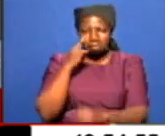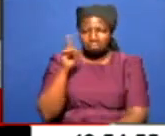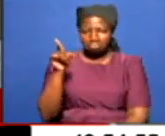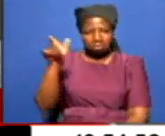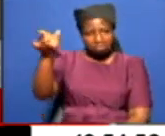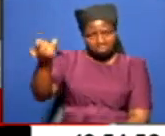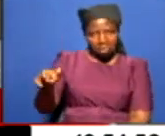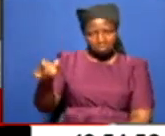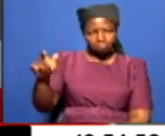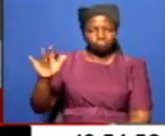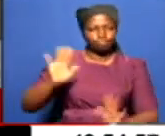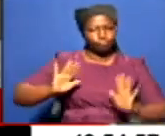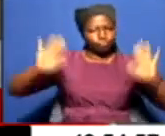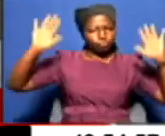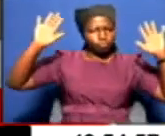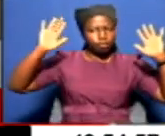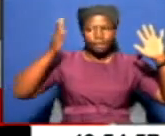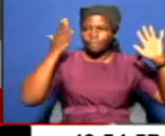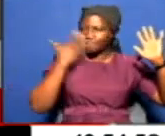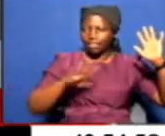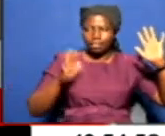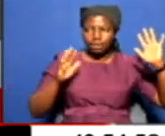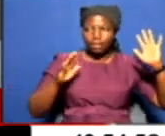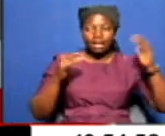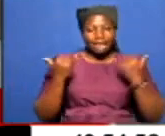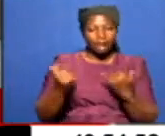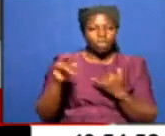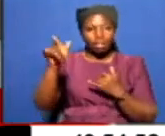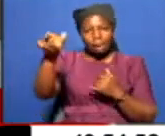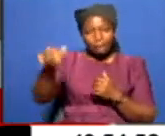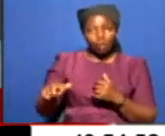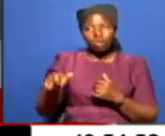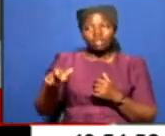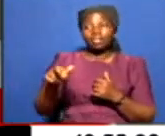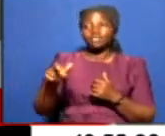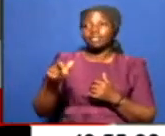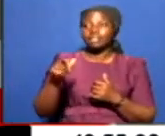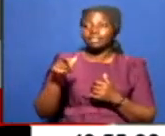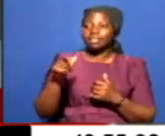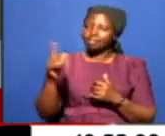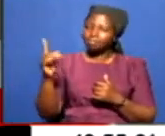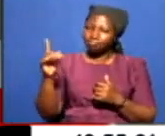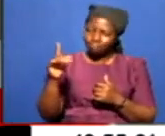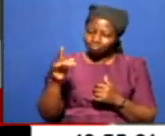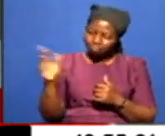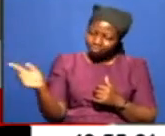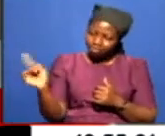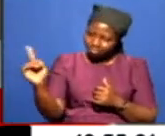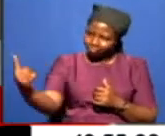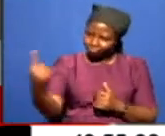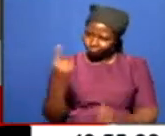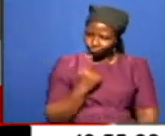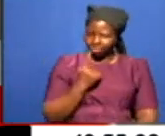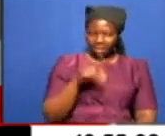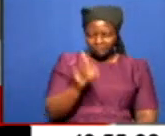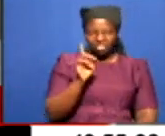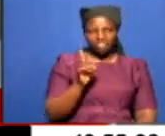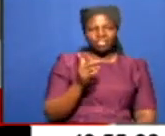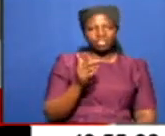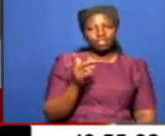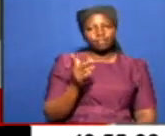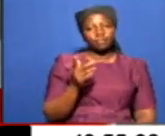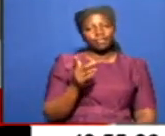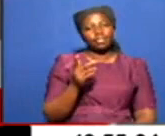surrendered. This person is the one who is giving himself up. Mm-hmm. So there must be